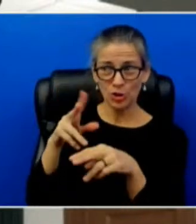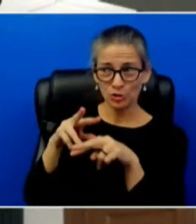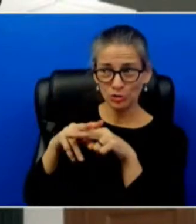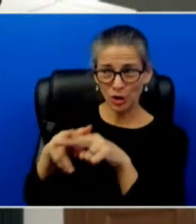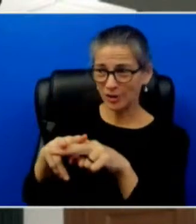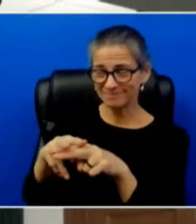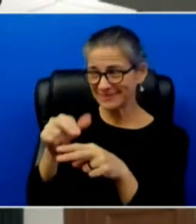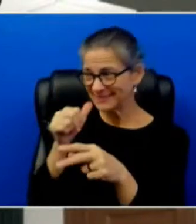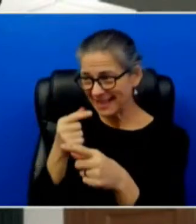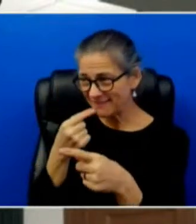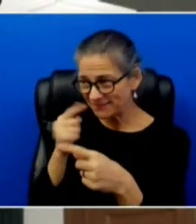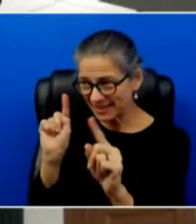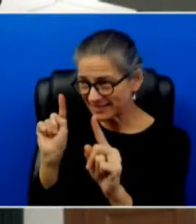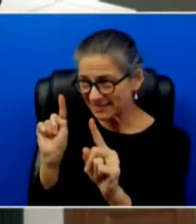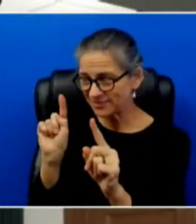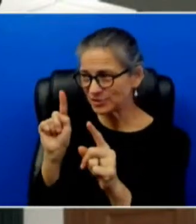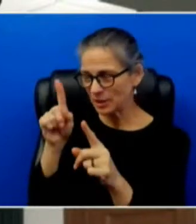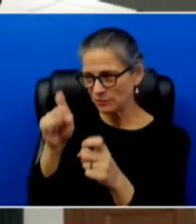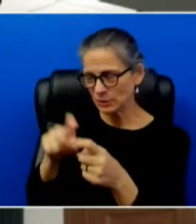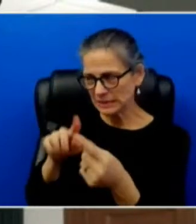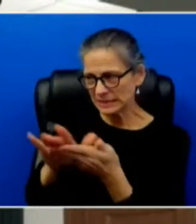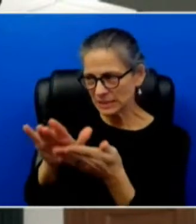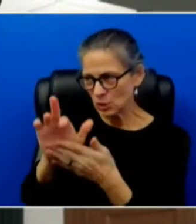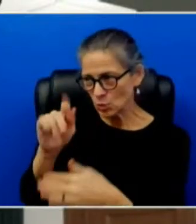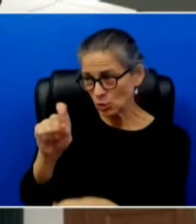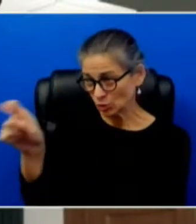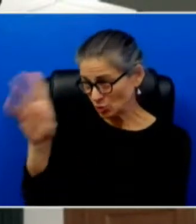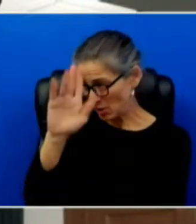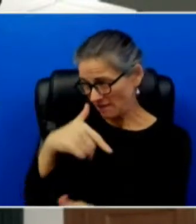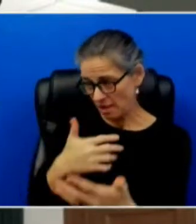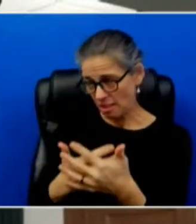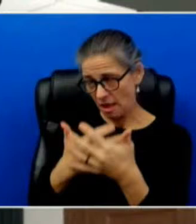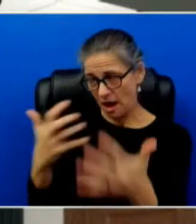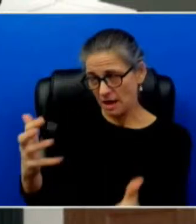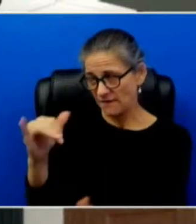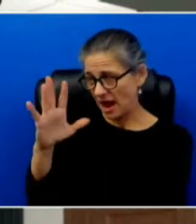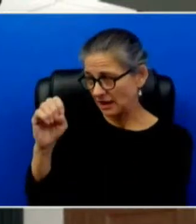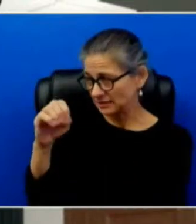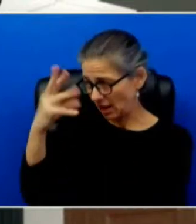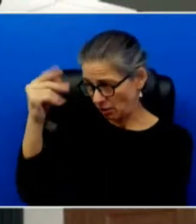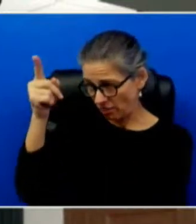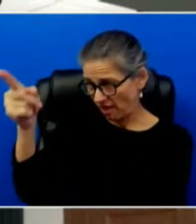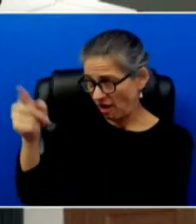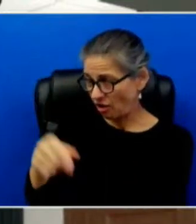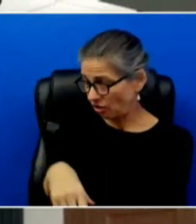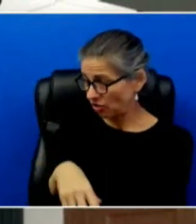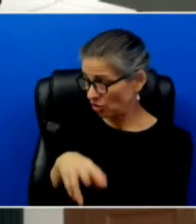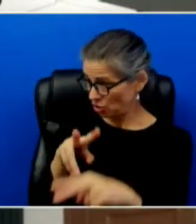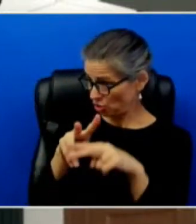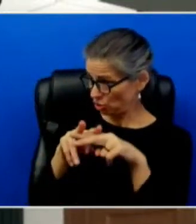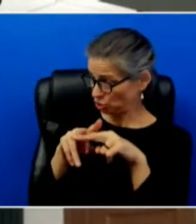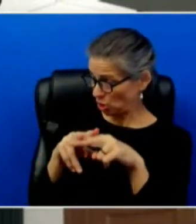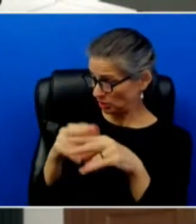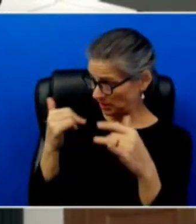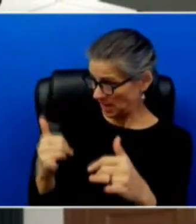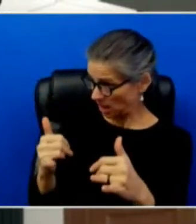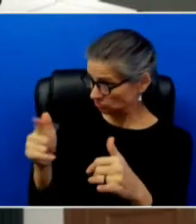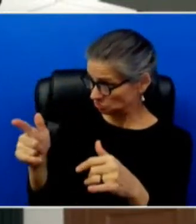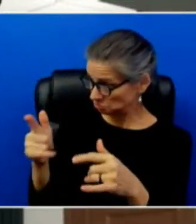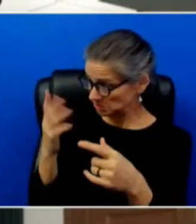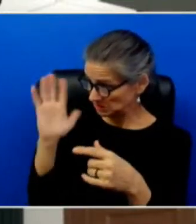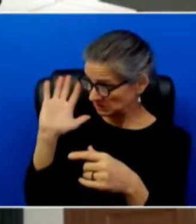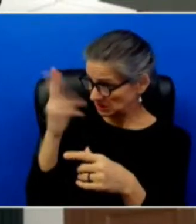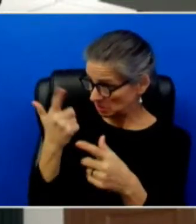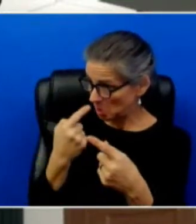as soon as possible. As you know, there's a lot of ice out there right now. Is the salt currently working well, or